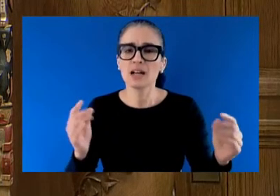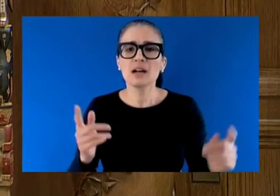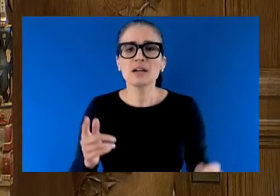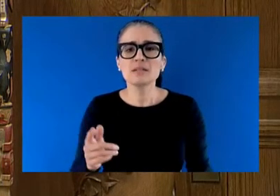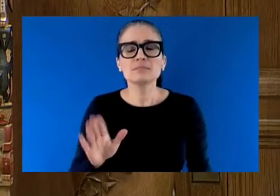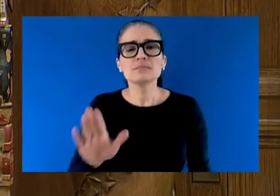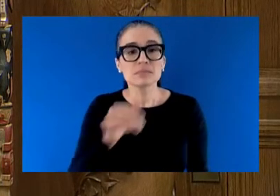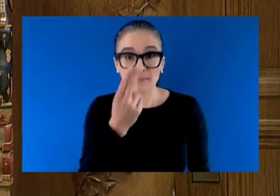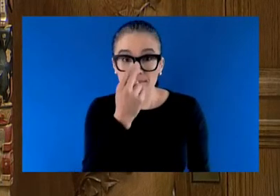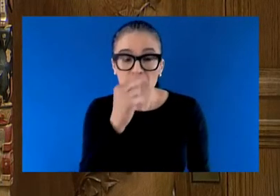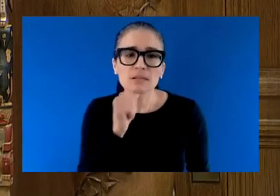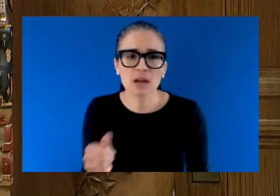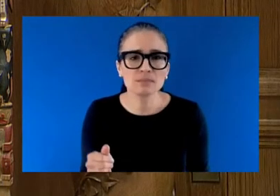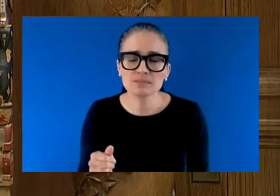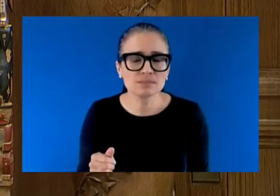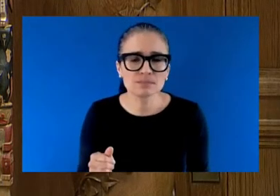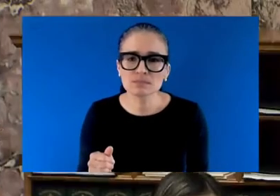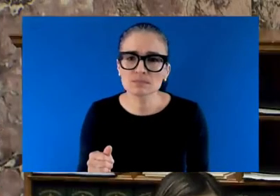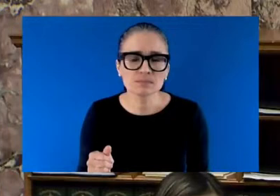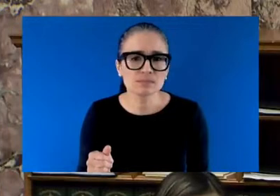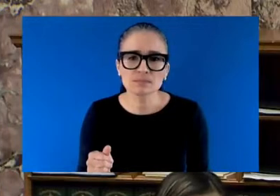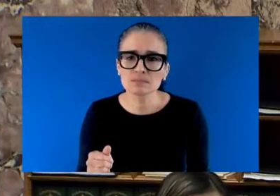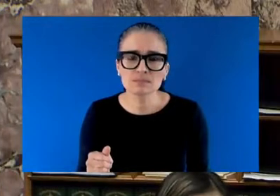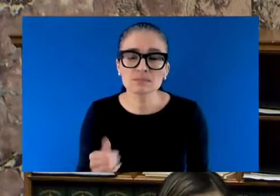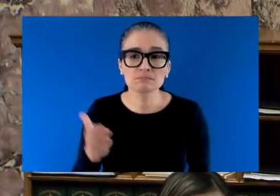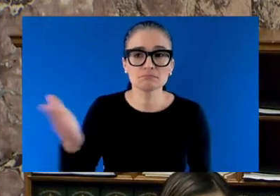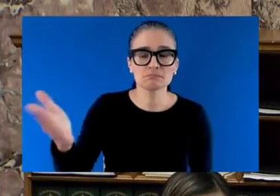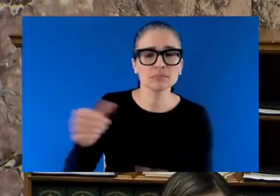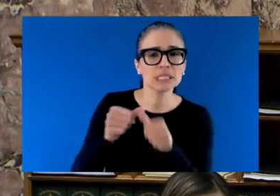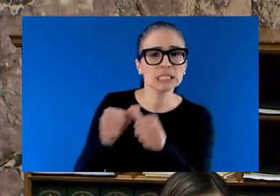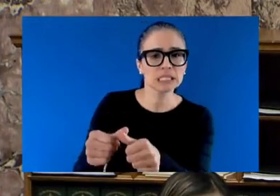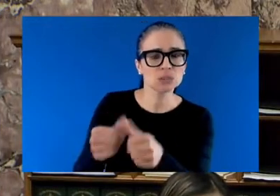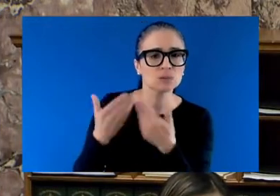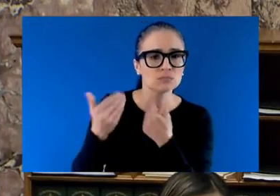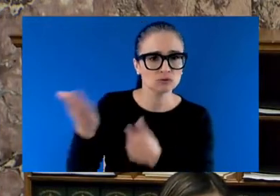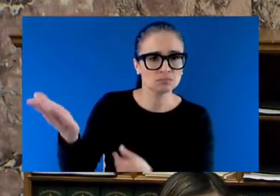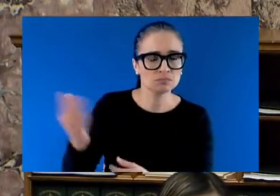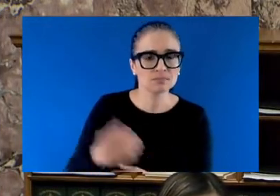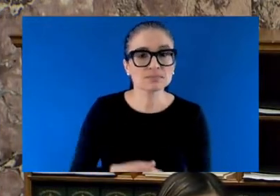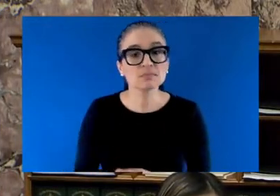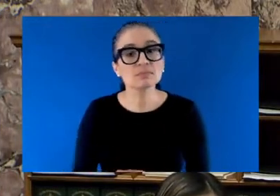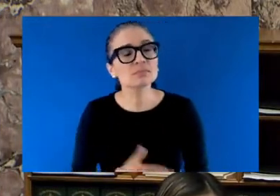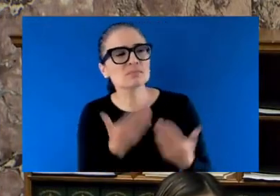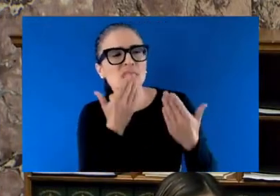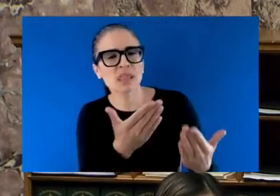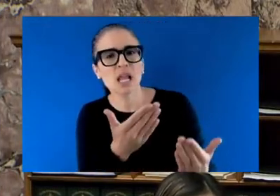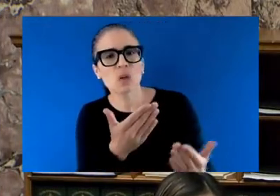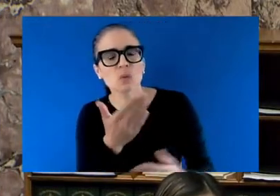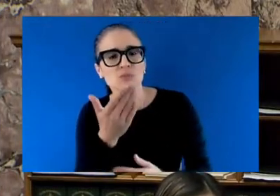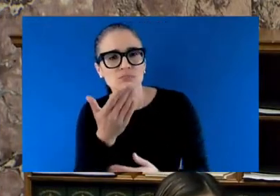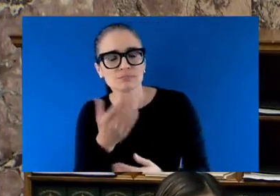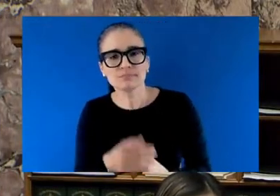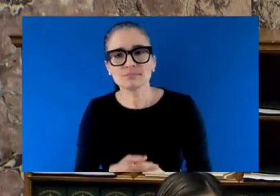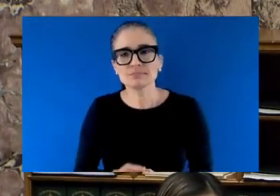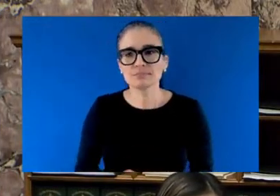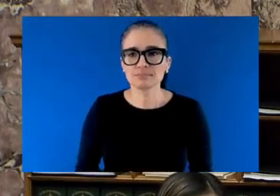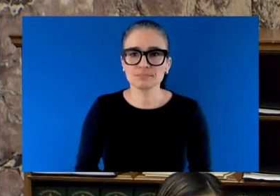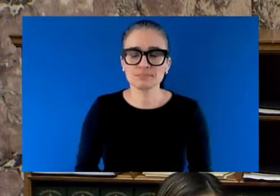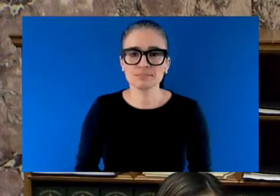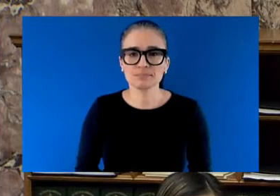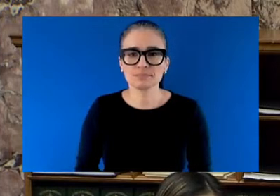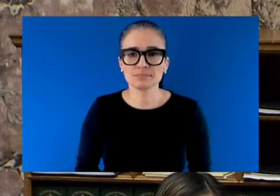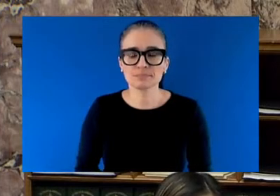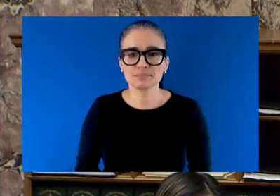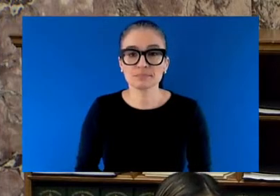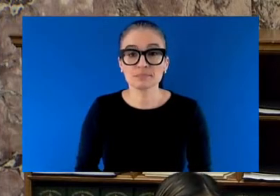Please continue. Thank you, Honourable Speaker. All of us in this House are concerned about criminal